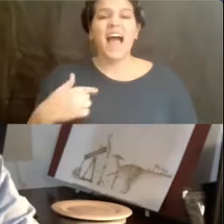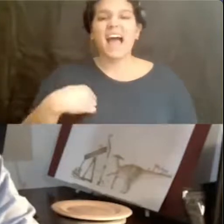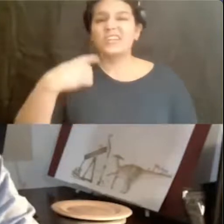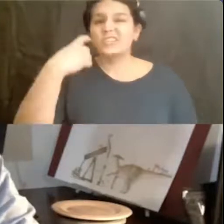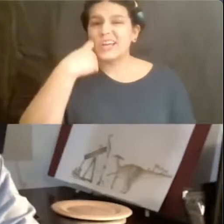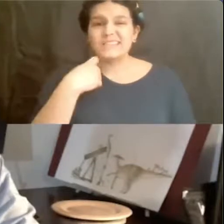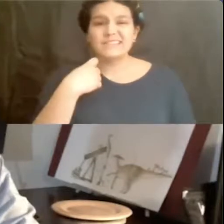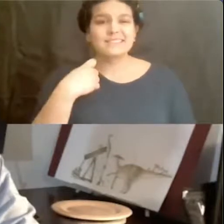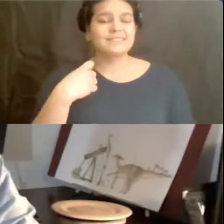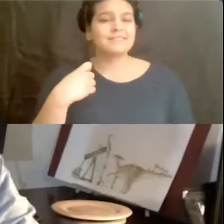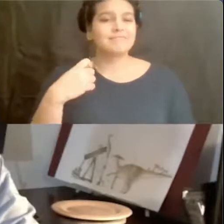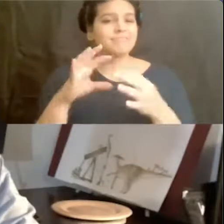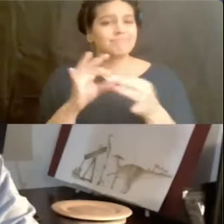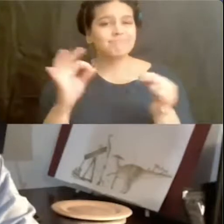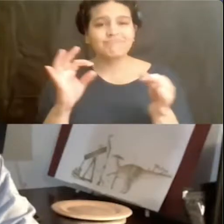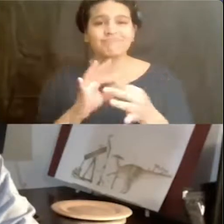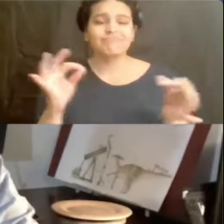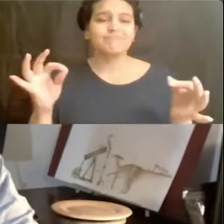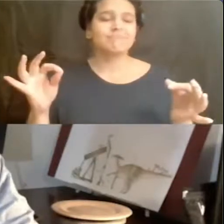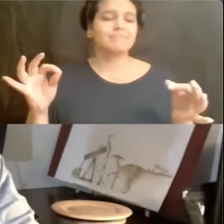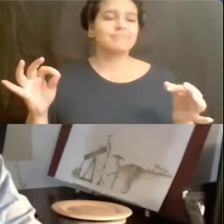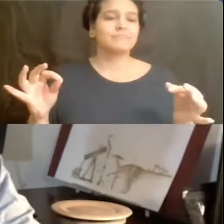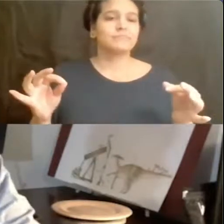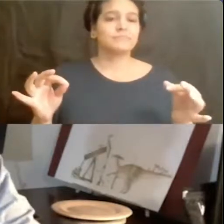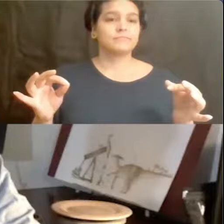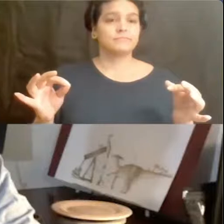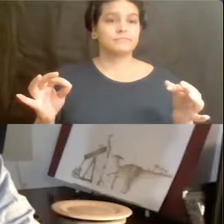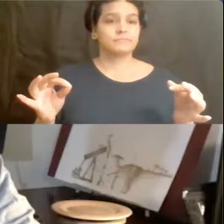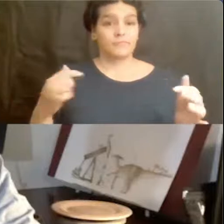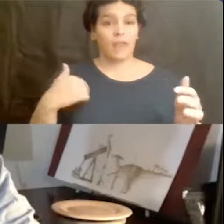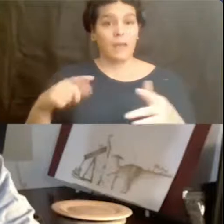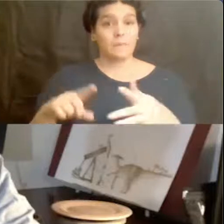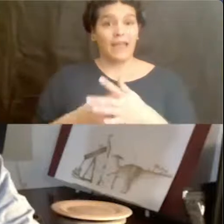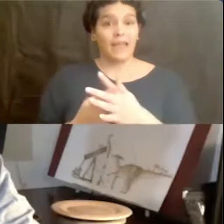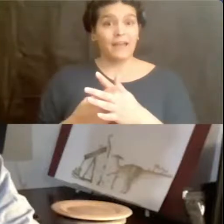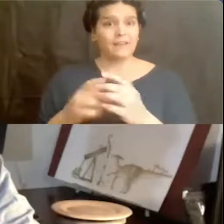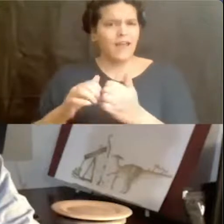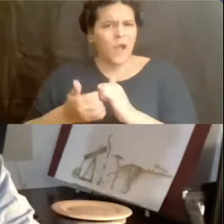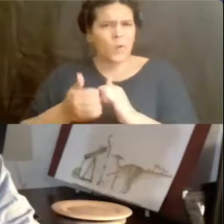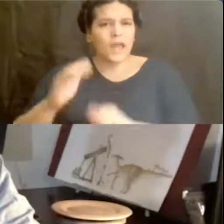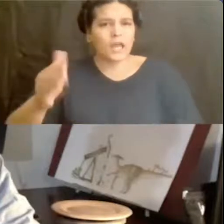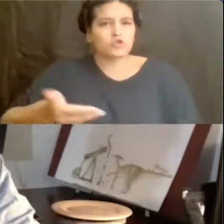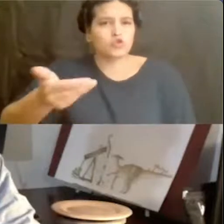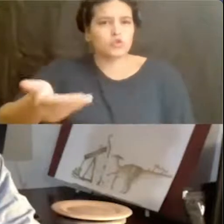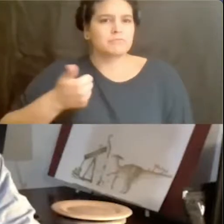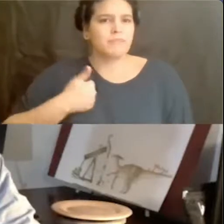said that, I began by introducing myself,